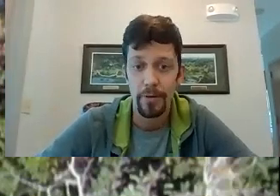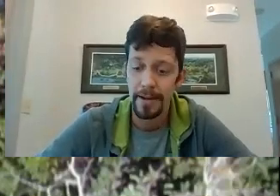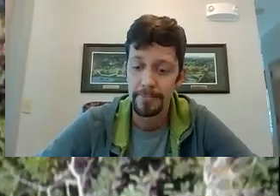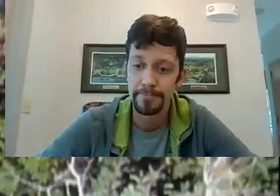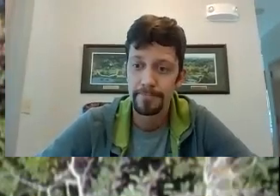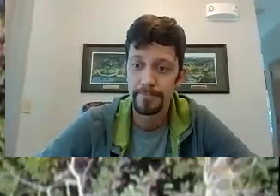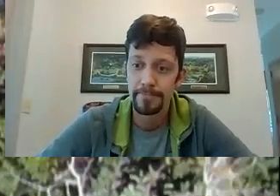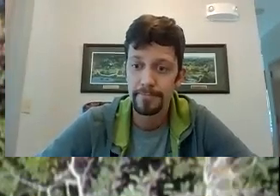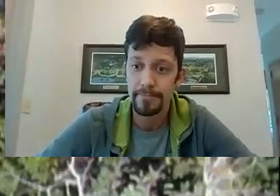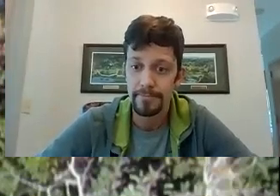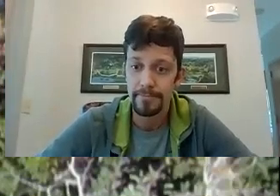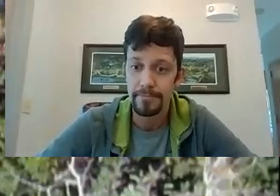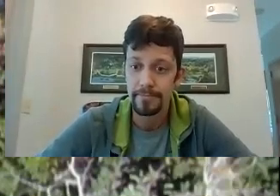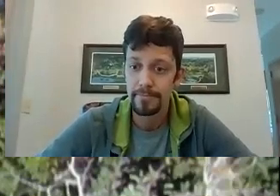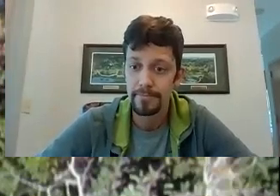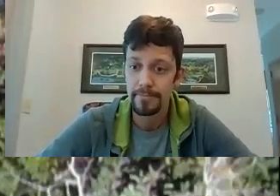Carolina.